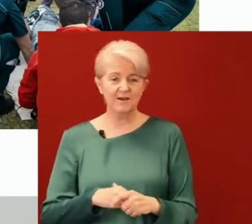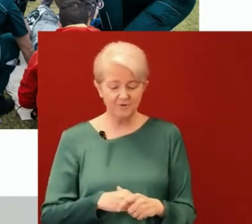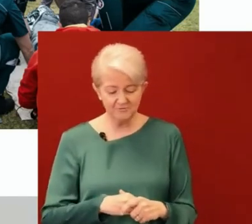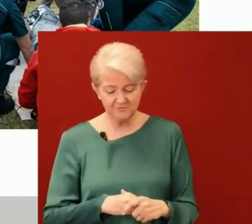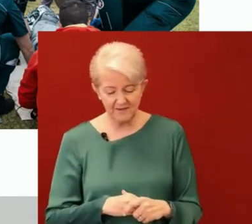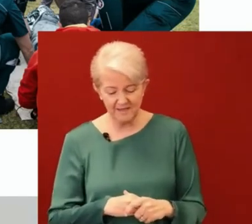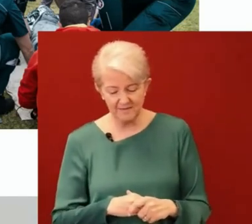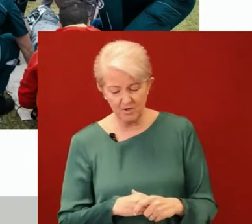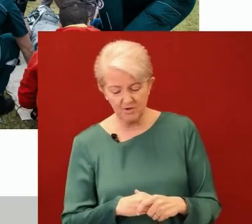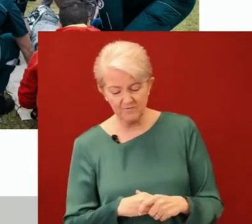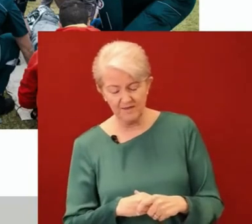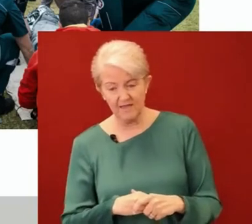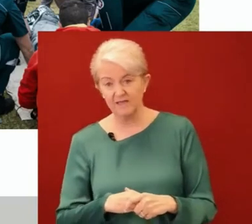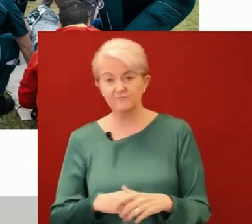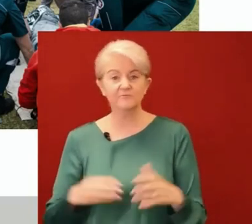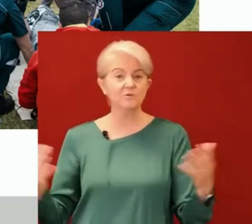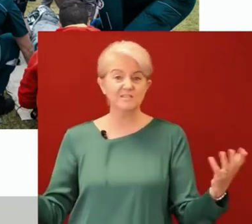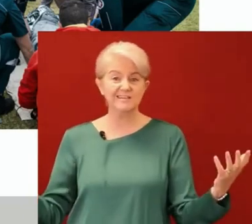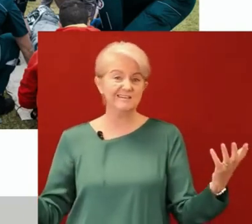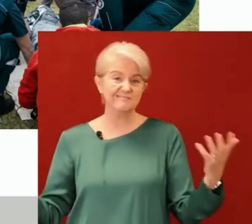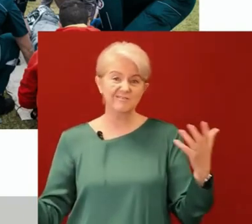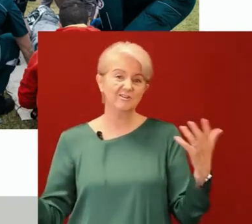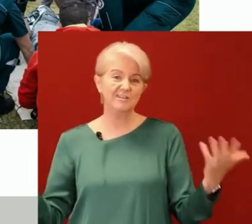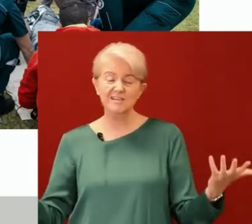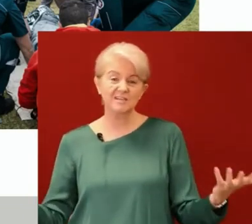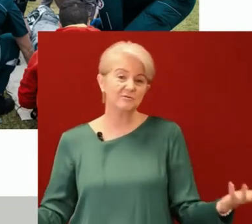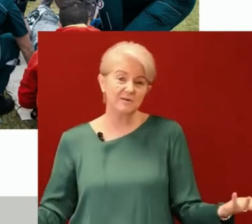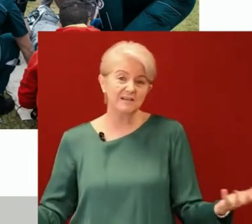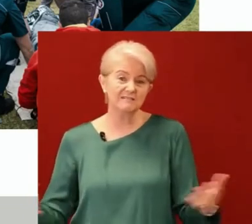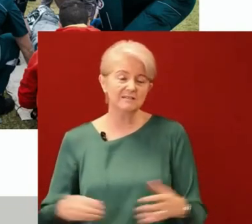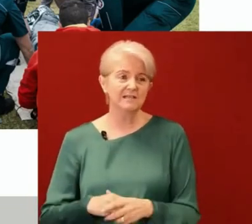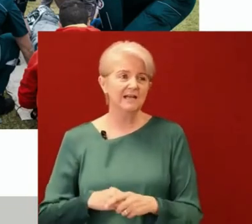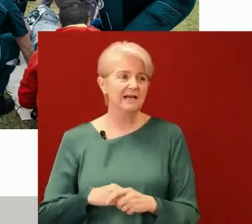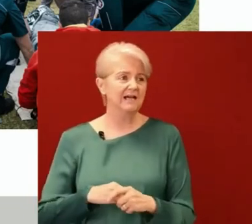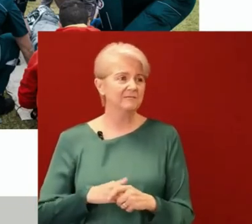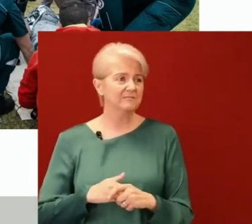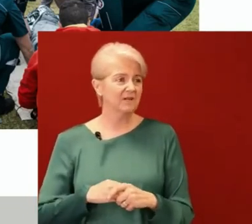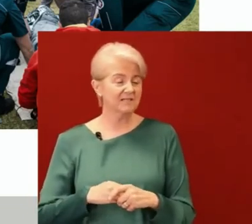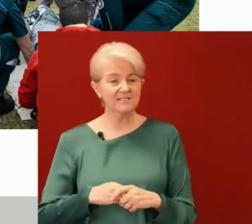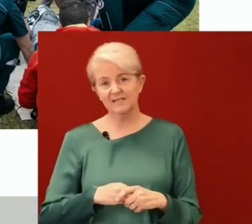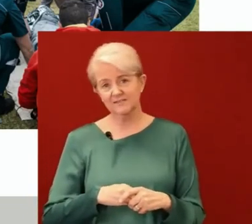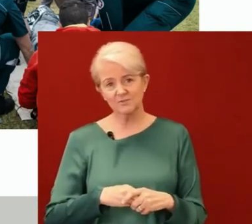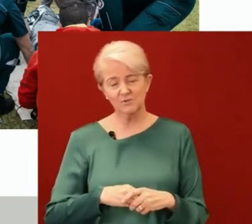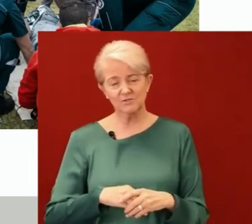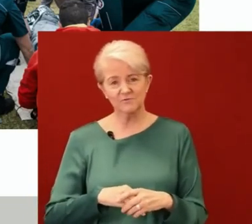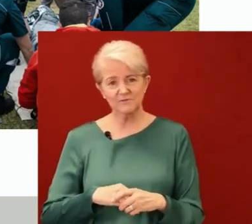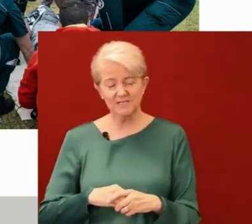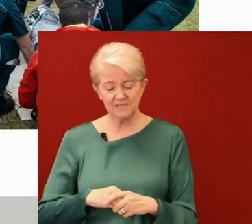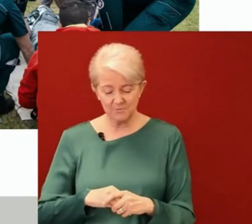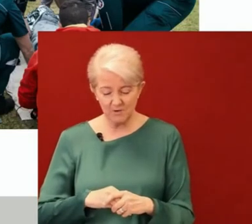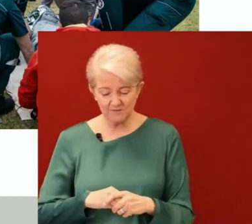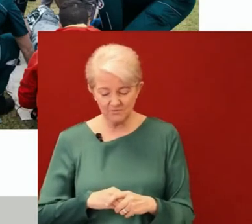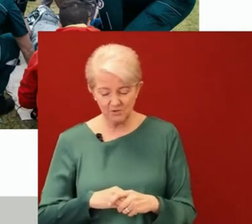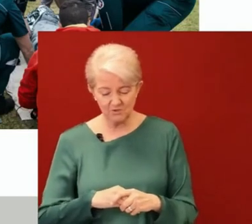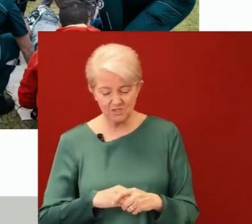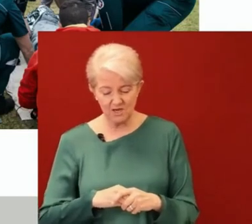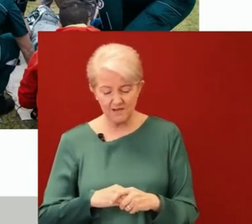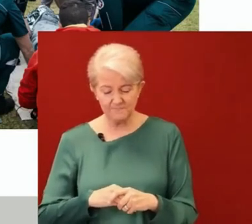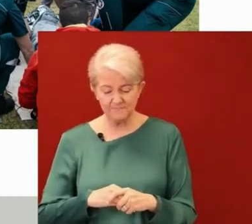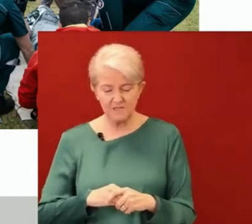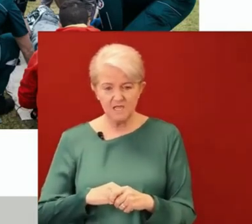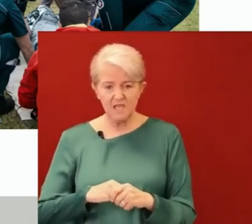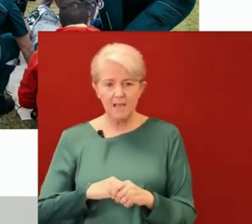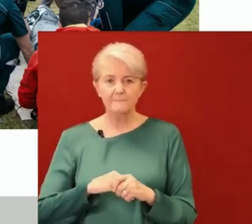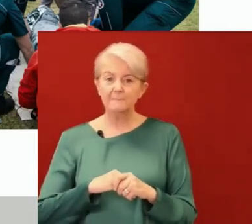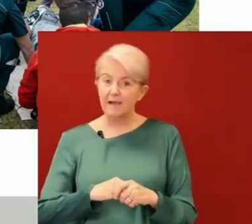be proud of over a 40-odd year career. Like I said, I left school when I was 15. I've been working for a long